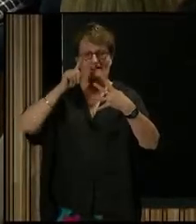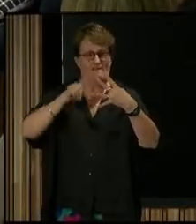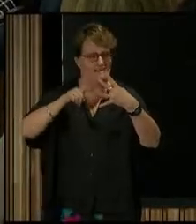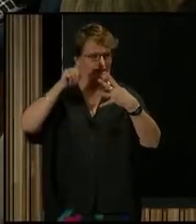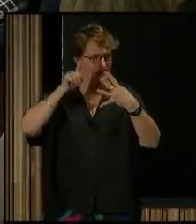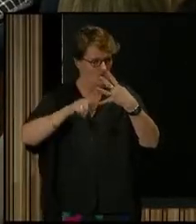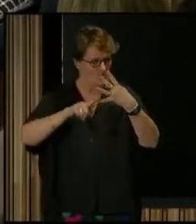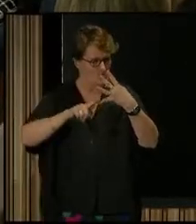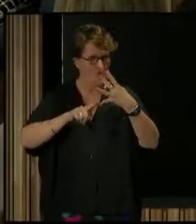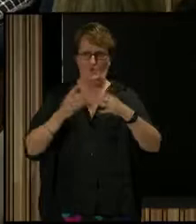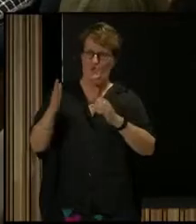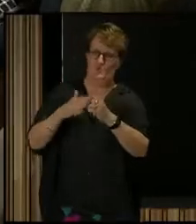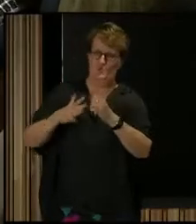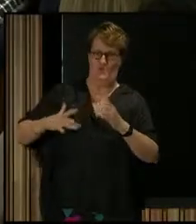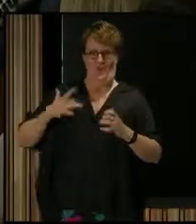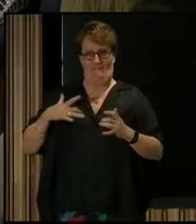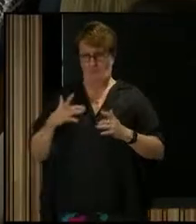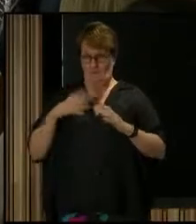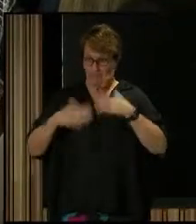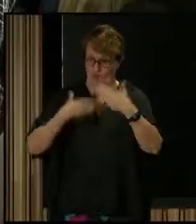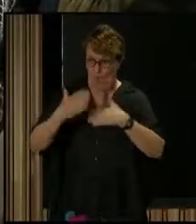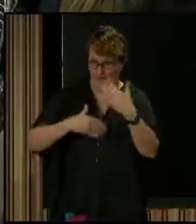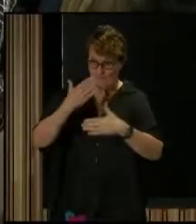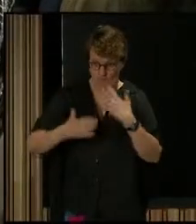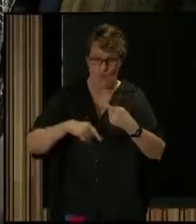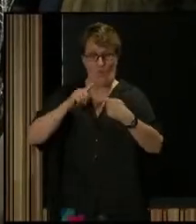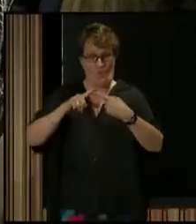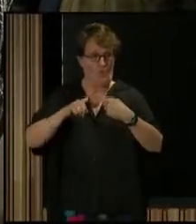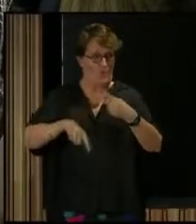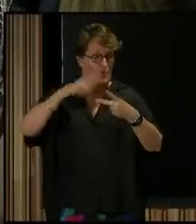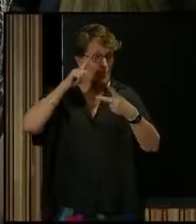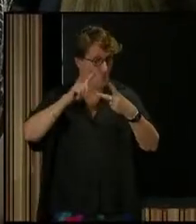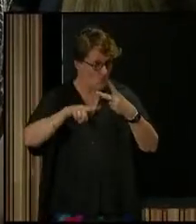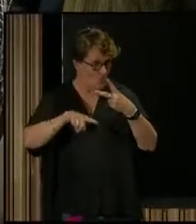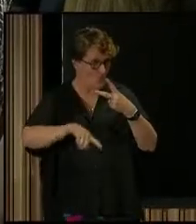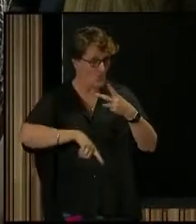Ooh, this is your new life. Don't stop until I tell you. You'll sing.